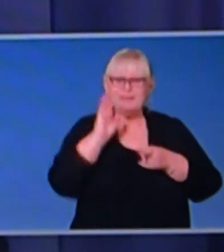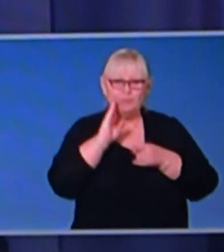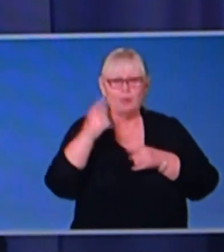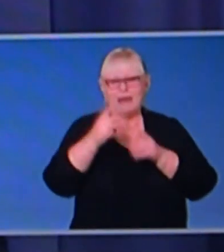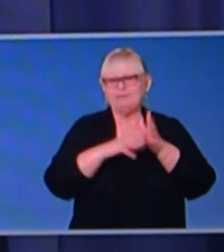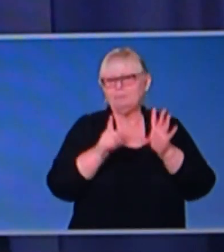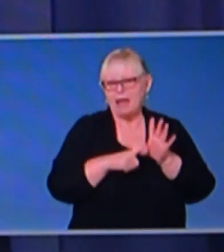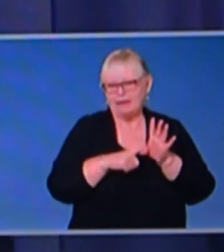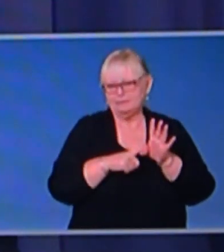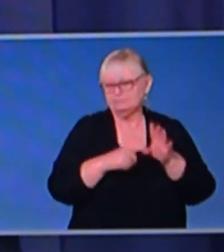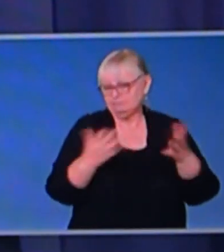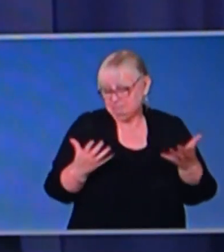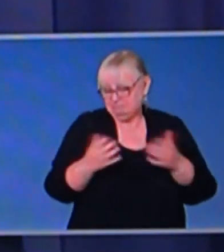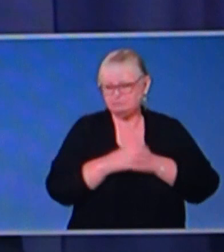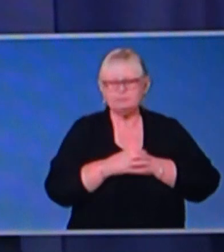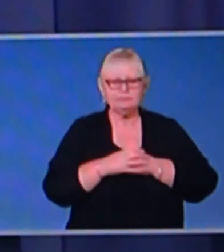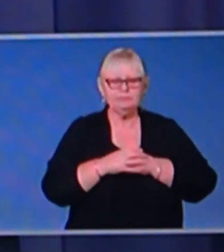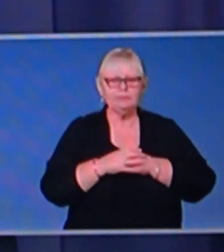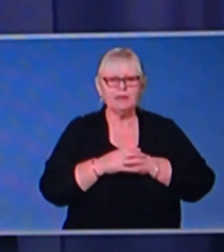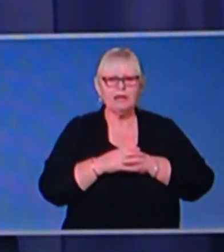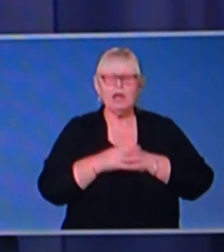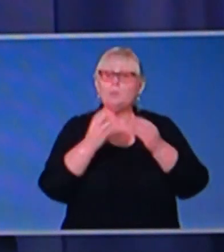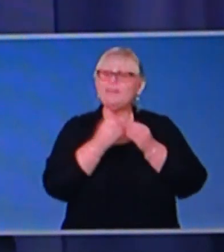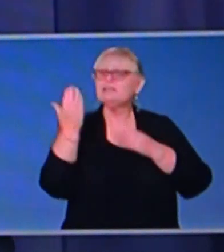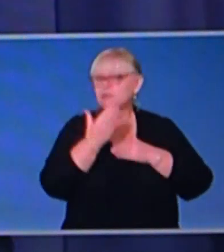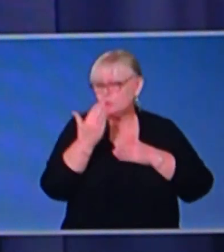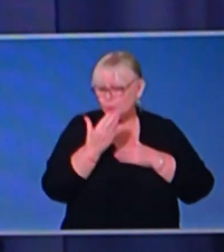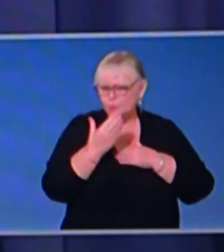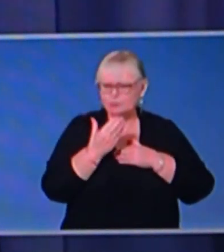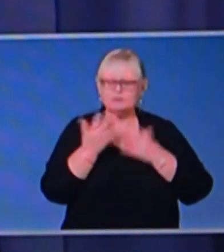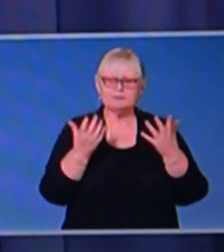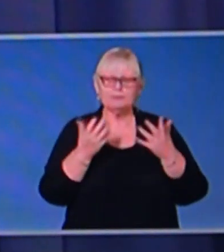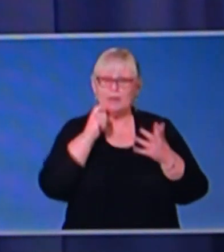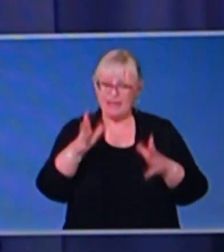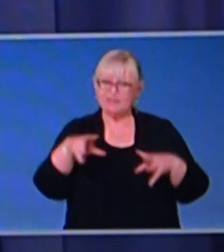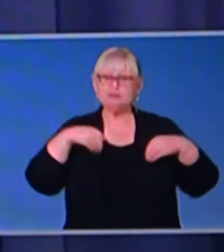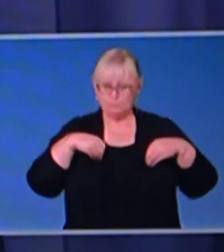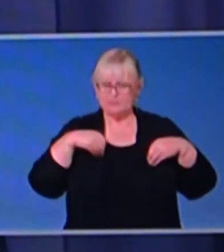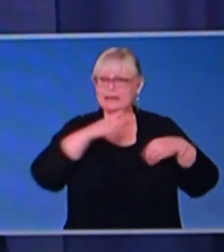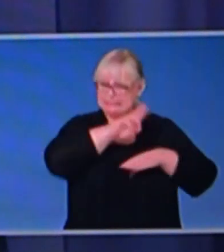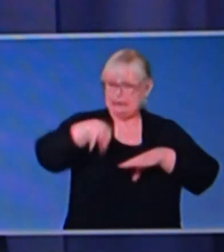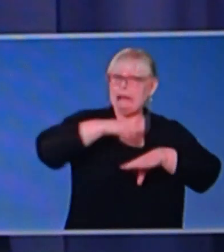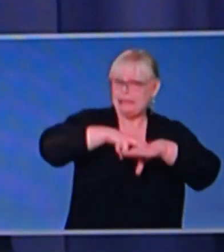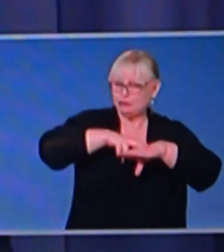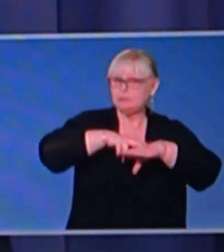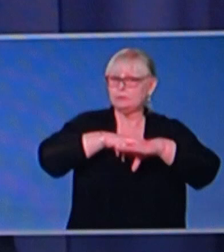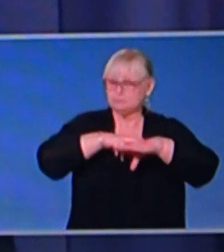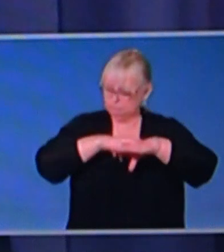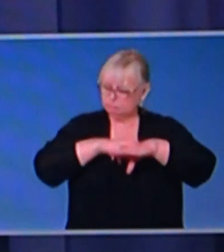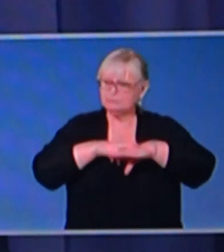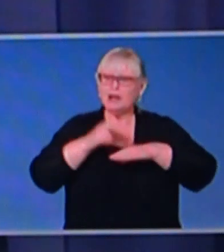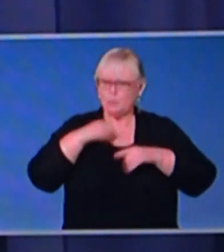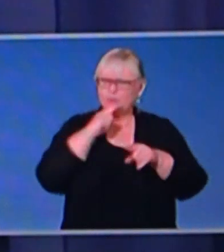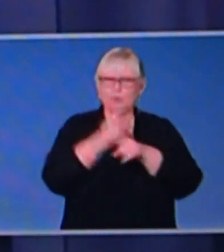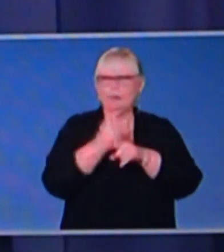National Cabinet has flagged. Now, in relation to schools, this is a position we've adopted nationally. It's something I flagged with the Premiers back